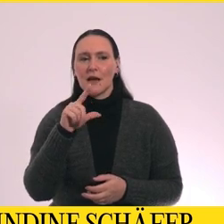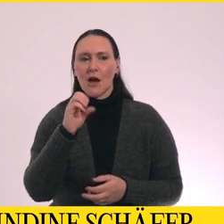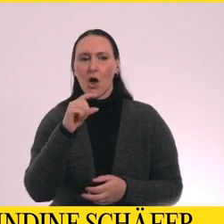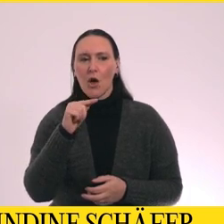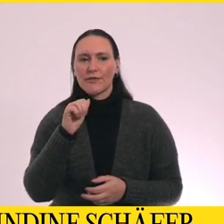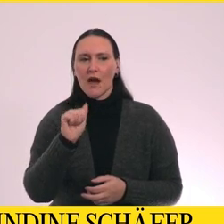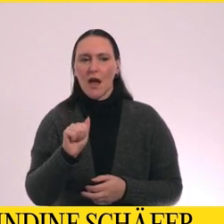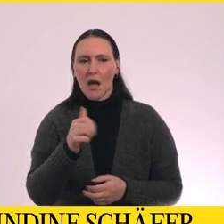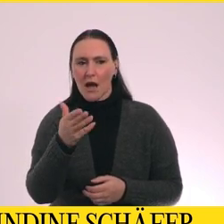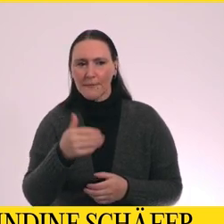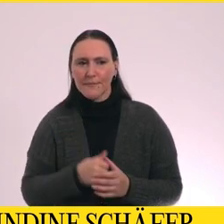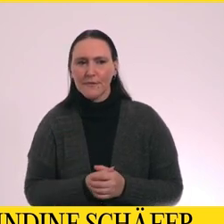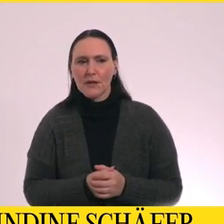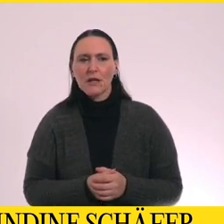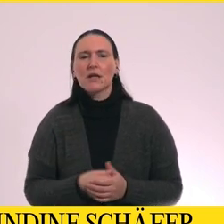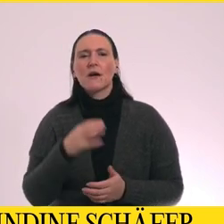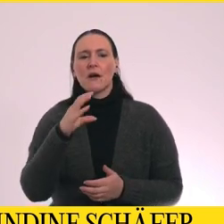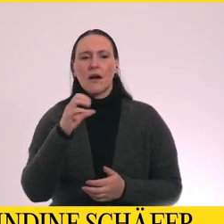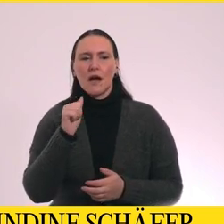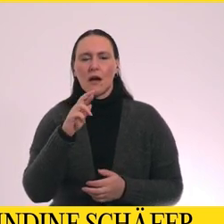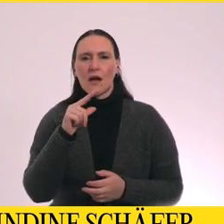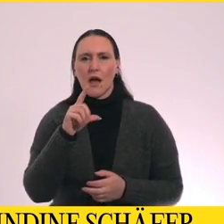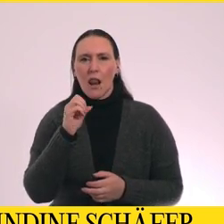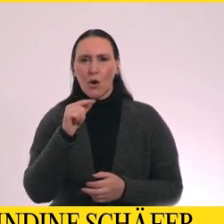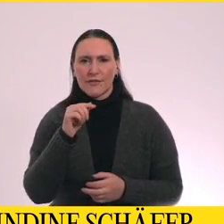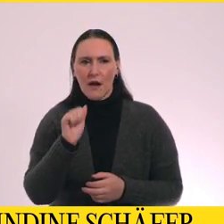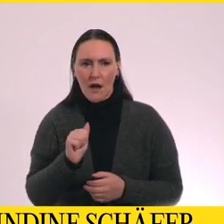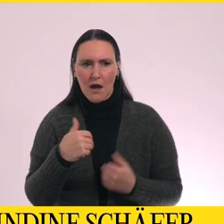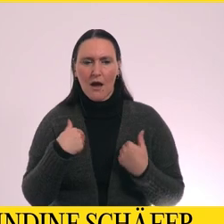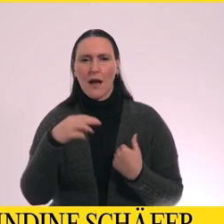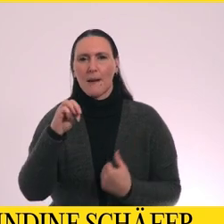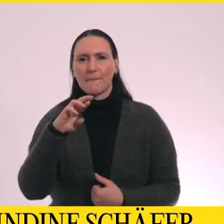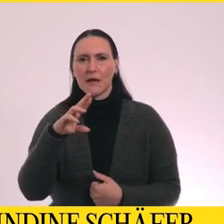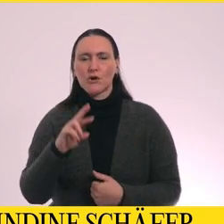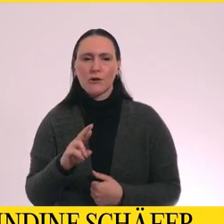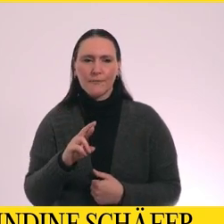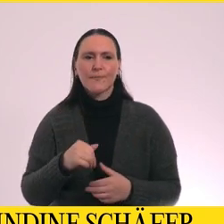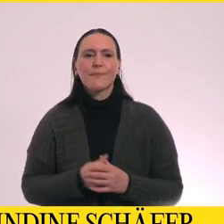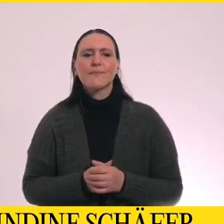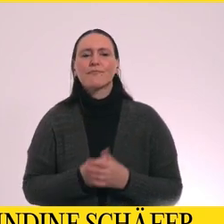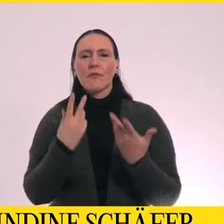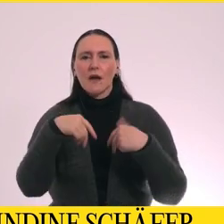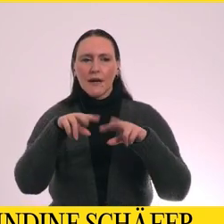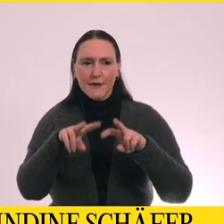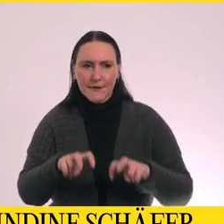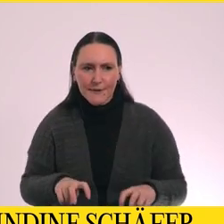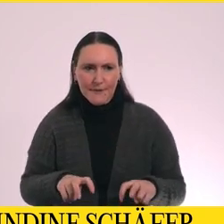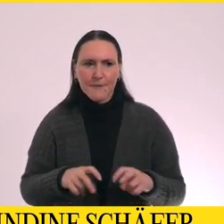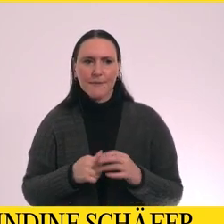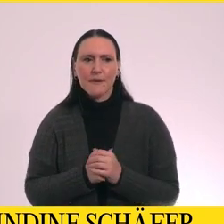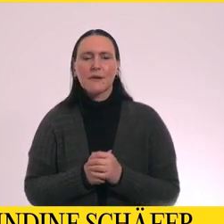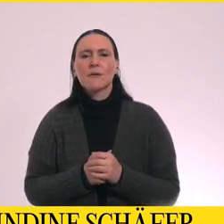hey, hello, thank you for the intro, Yasmin. So my name's Carlotta Mia, an independent curator and researcher based in